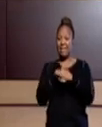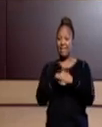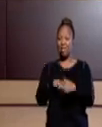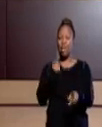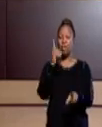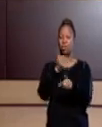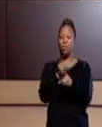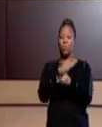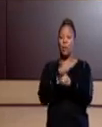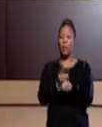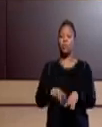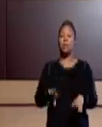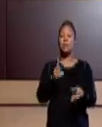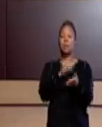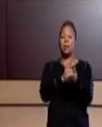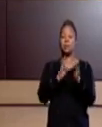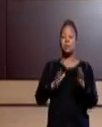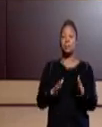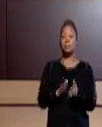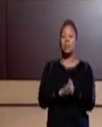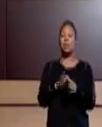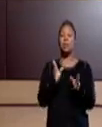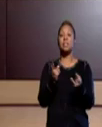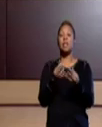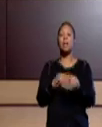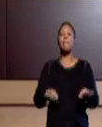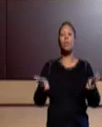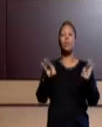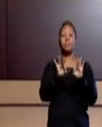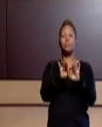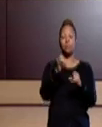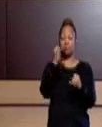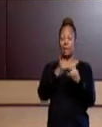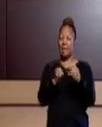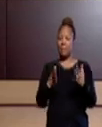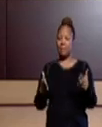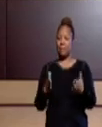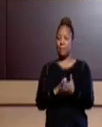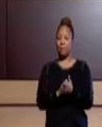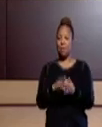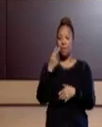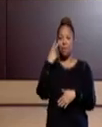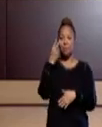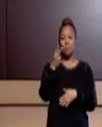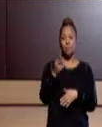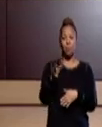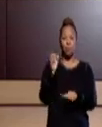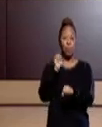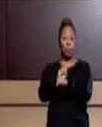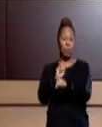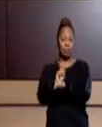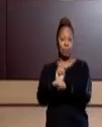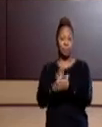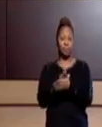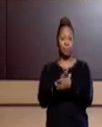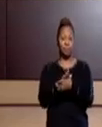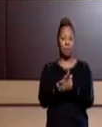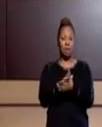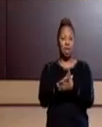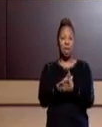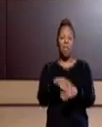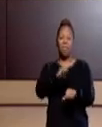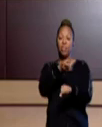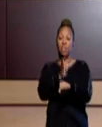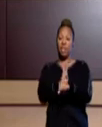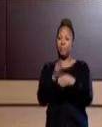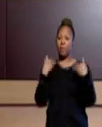right emergency rooms, and what have you? So that's extremely important. And then the last thing is this. Look at where we work, okay? Look at the jobs that we